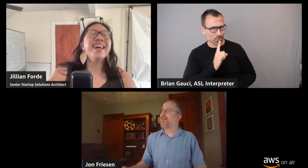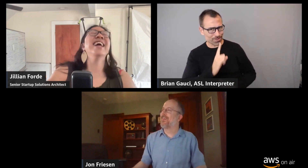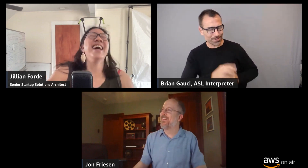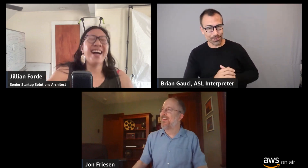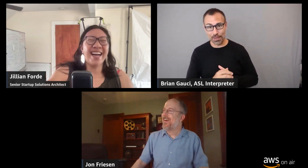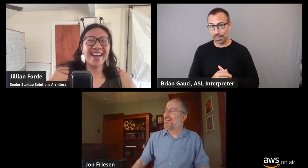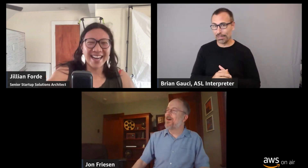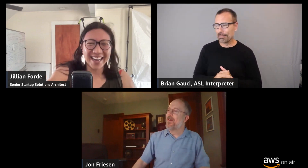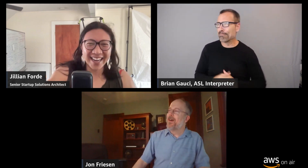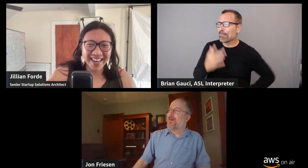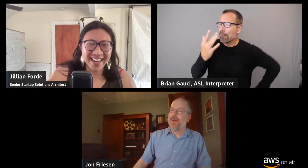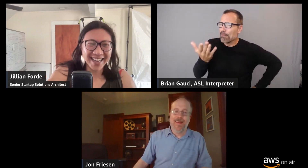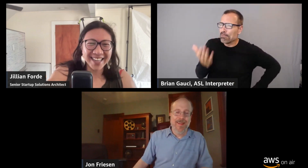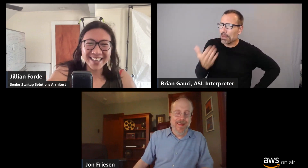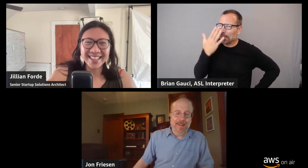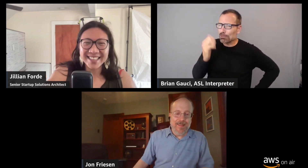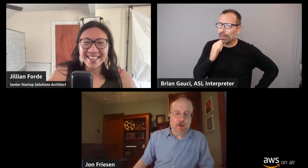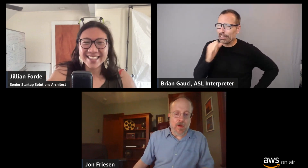anymore.